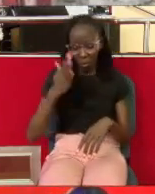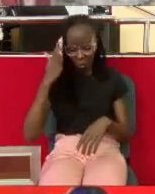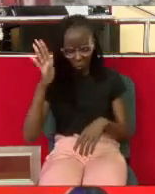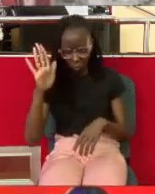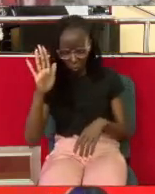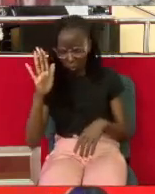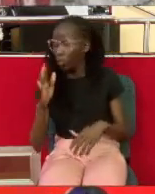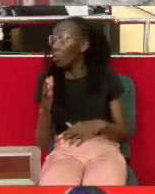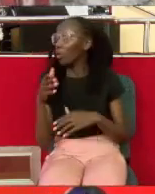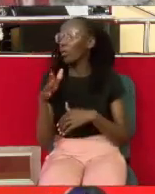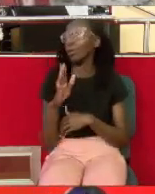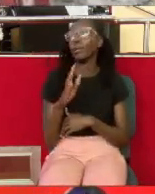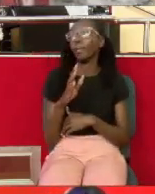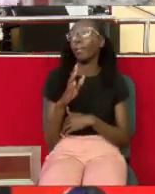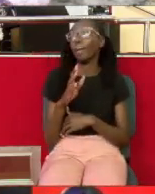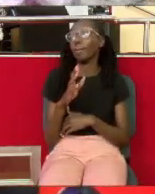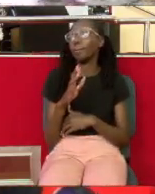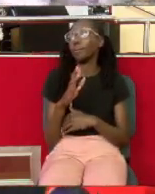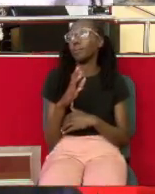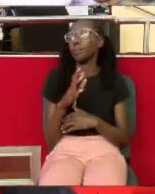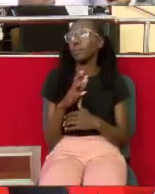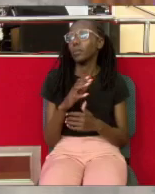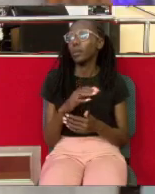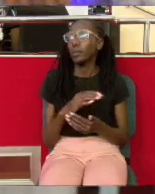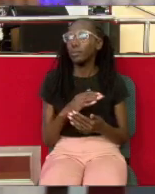The vigor of bringing forth,